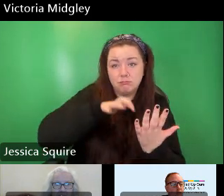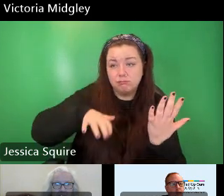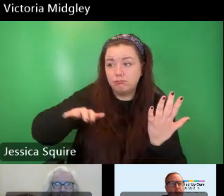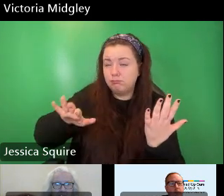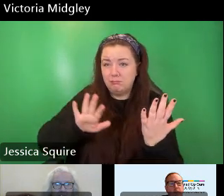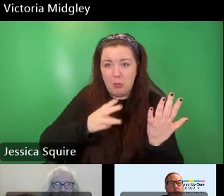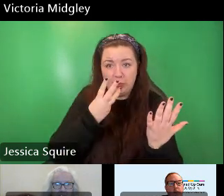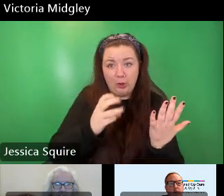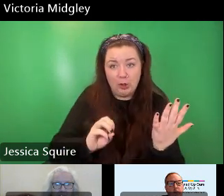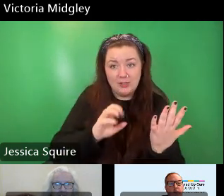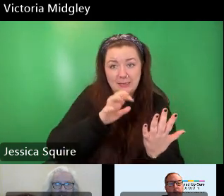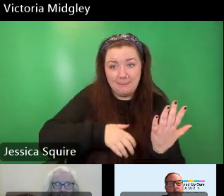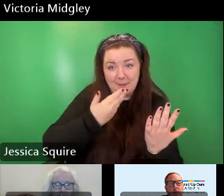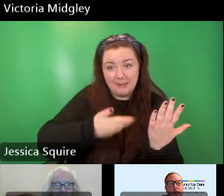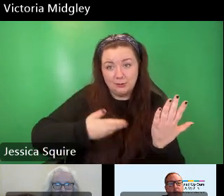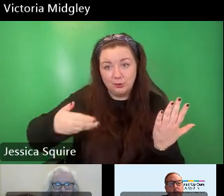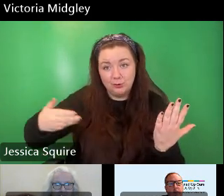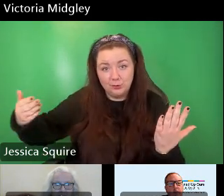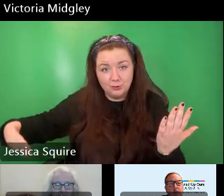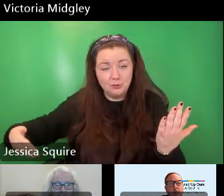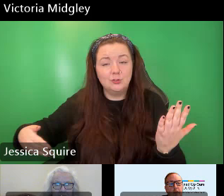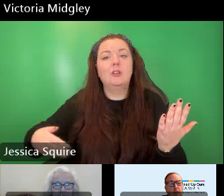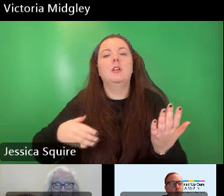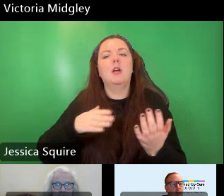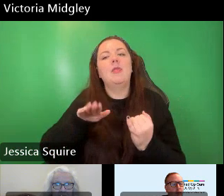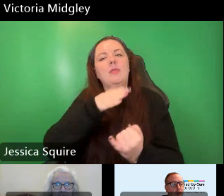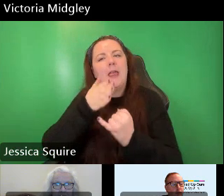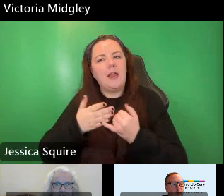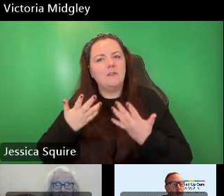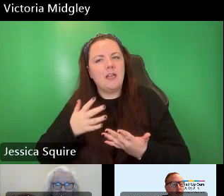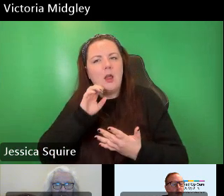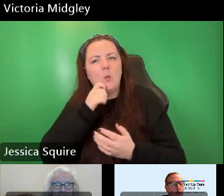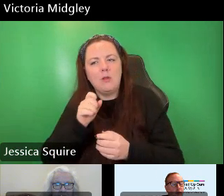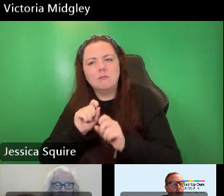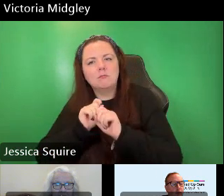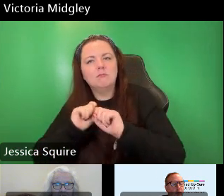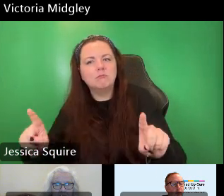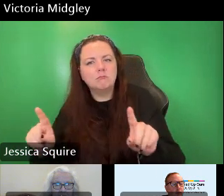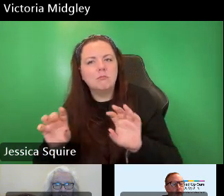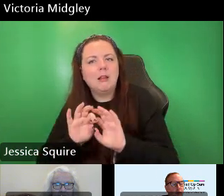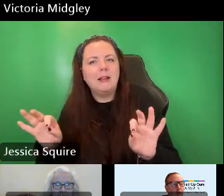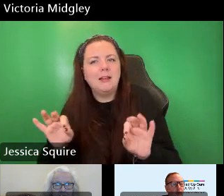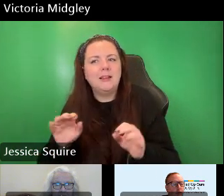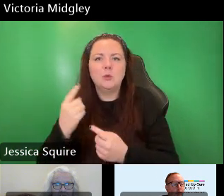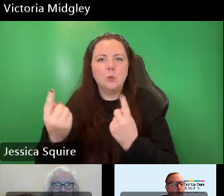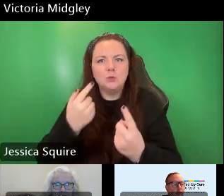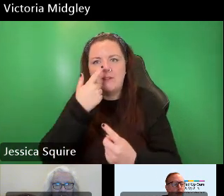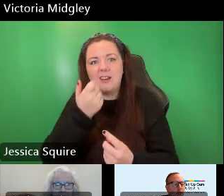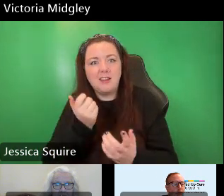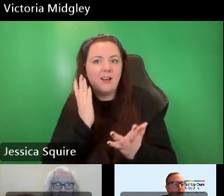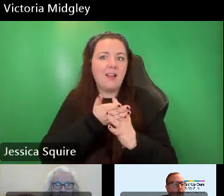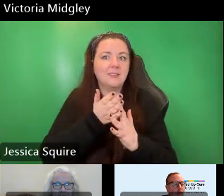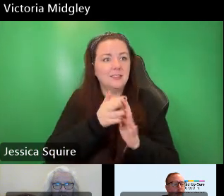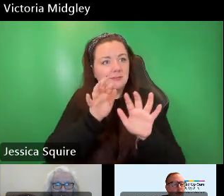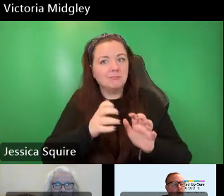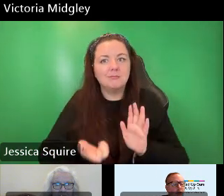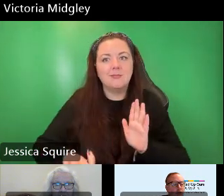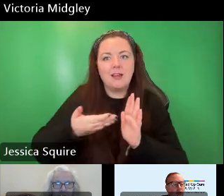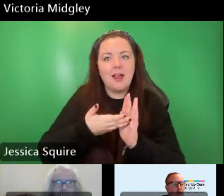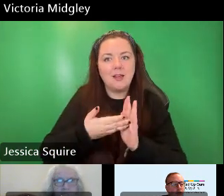and we'll share a link at the end of the presentation if you want to go and see those and add to them as well. So I'm just going to quickly run through the positives that